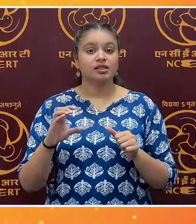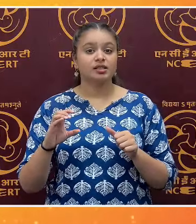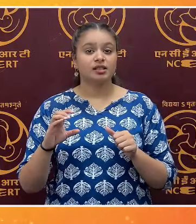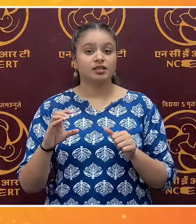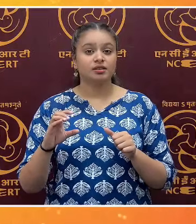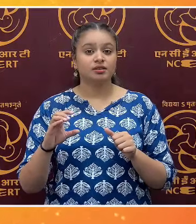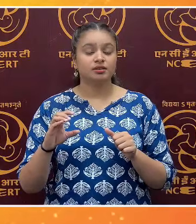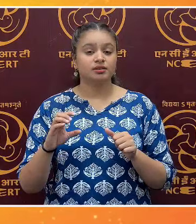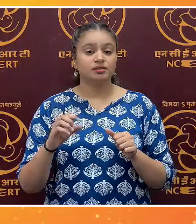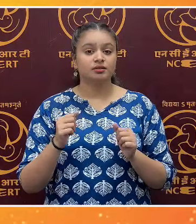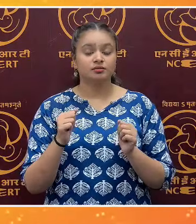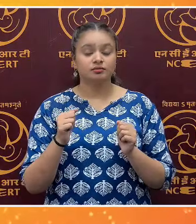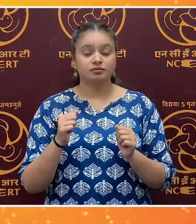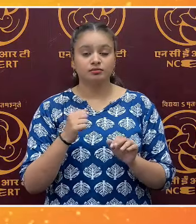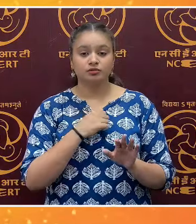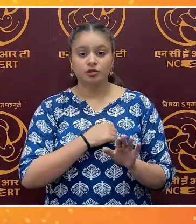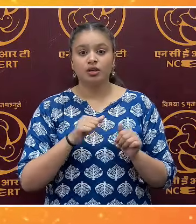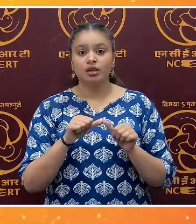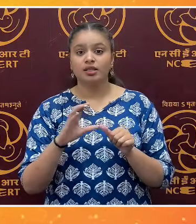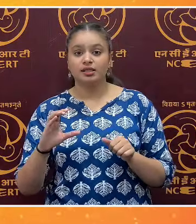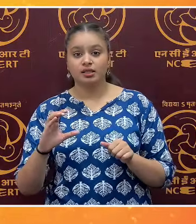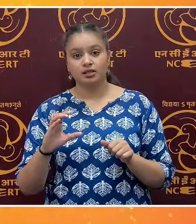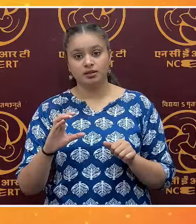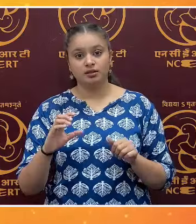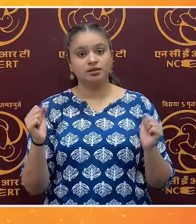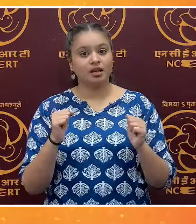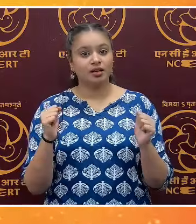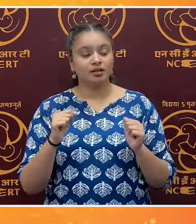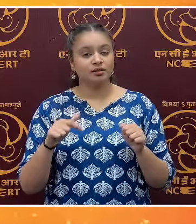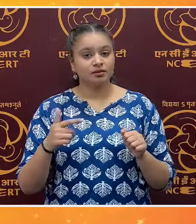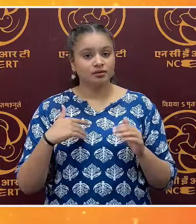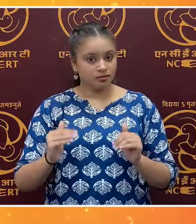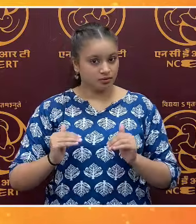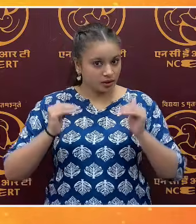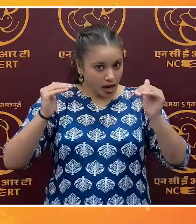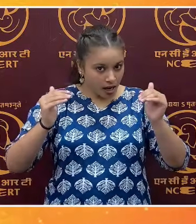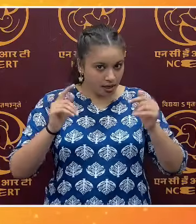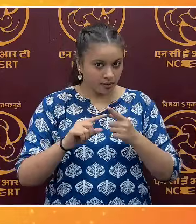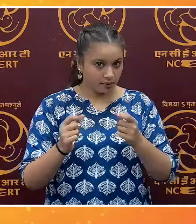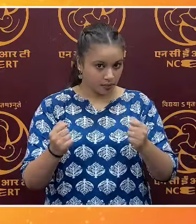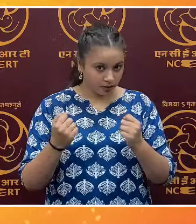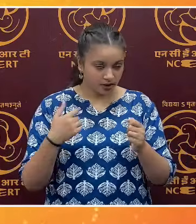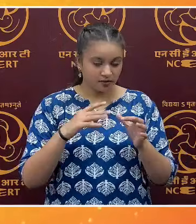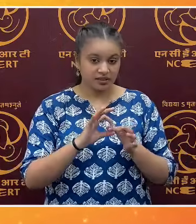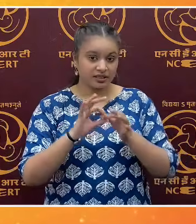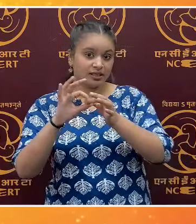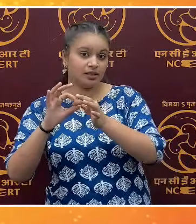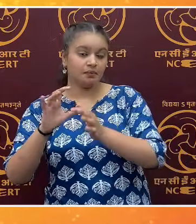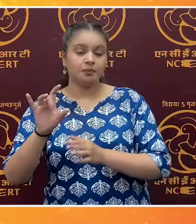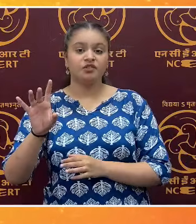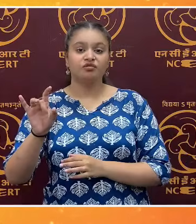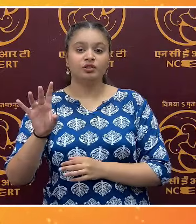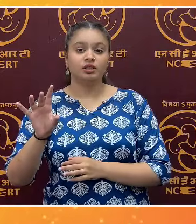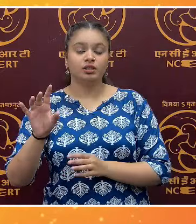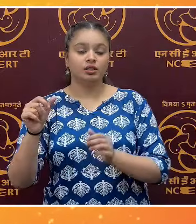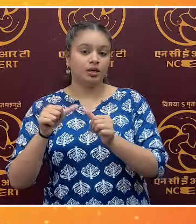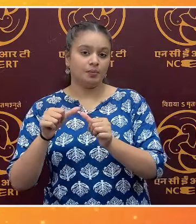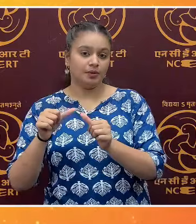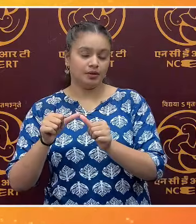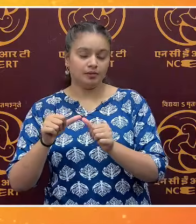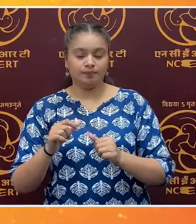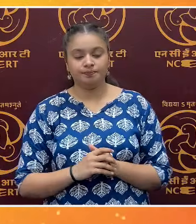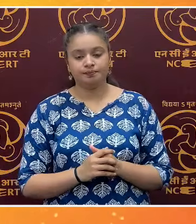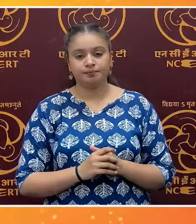power, it is a AC in the rooms, it is a high power device. Yes. So, we will just connect it to 15